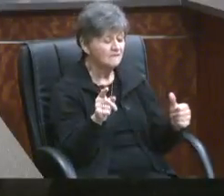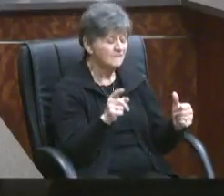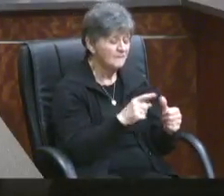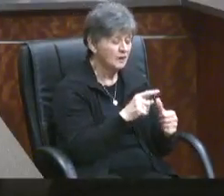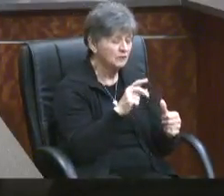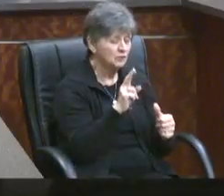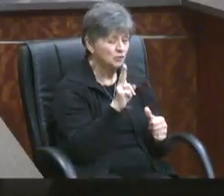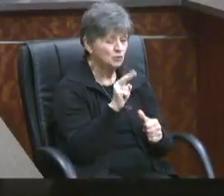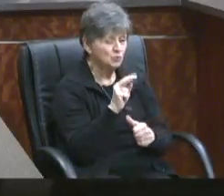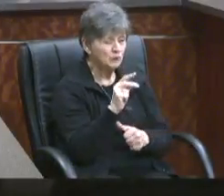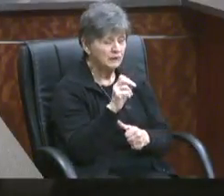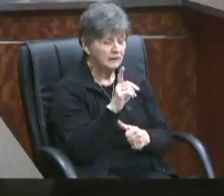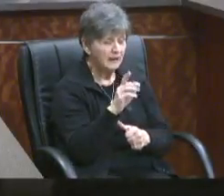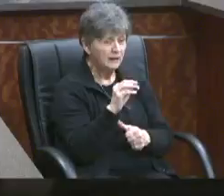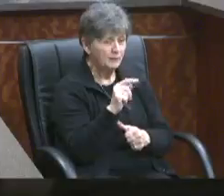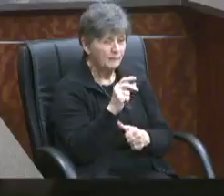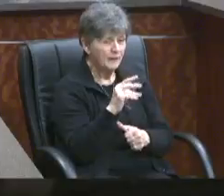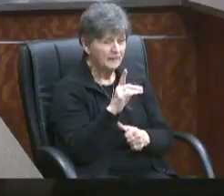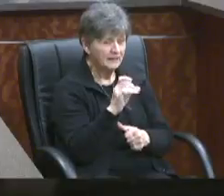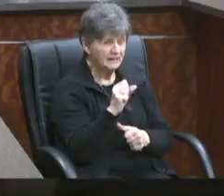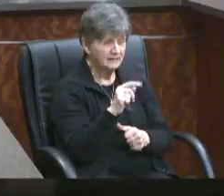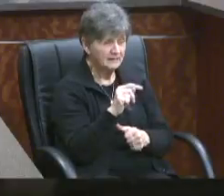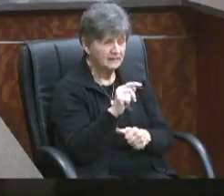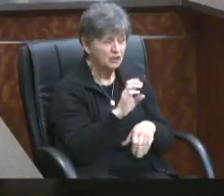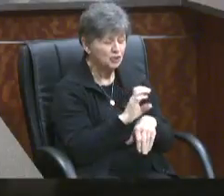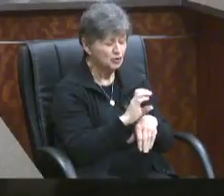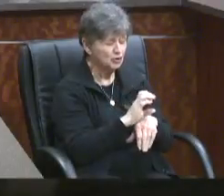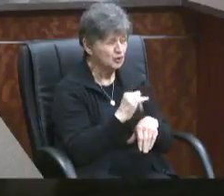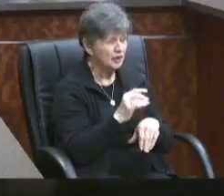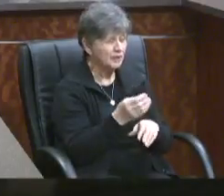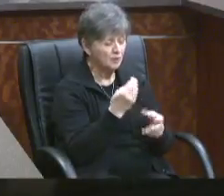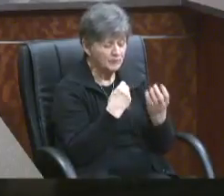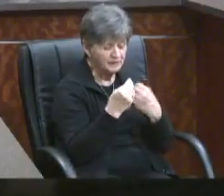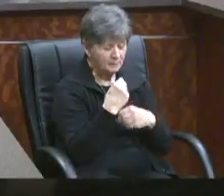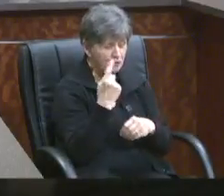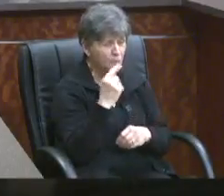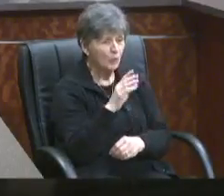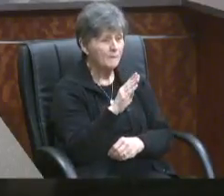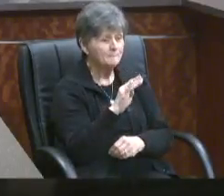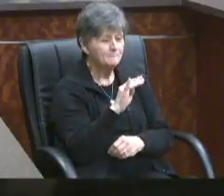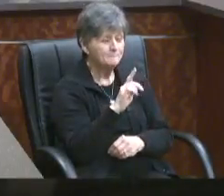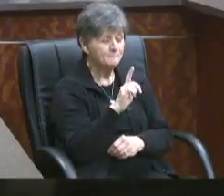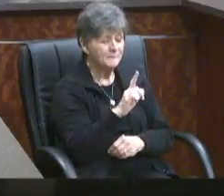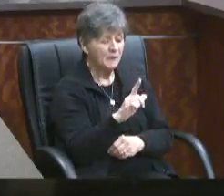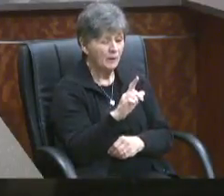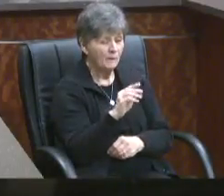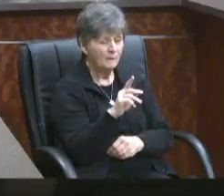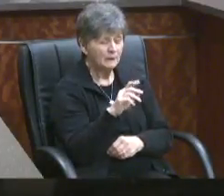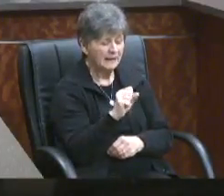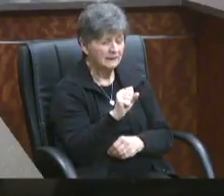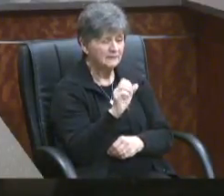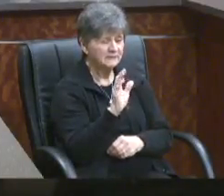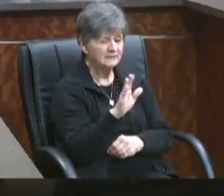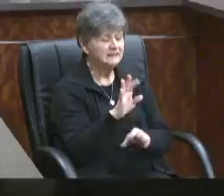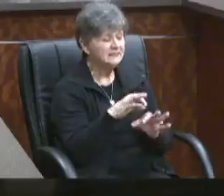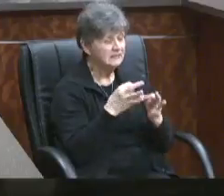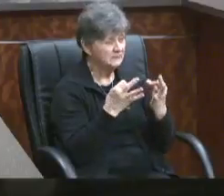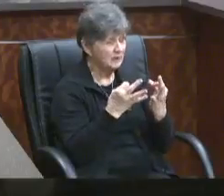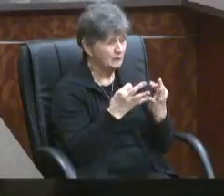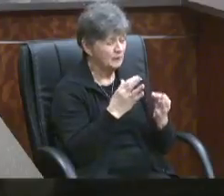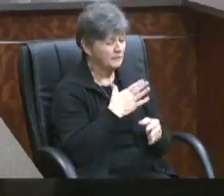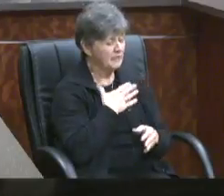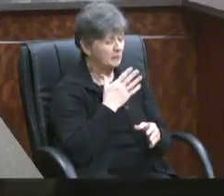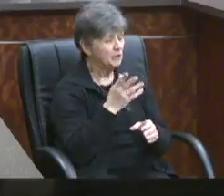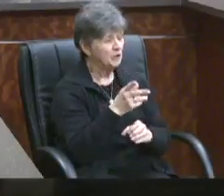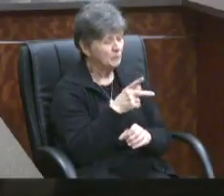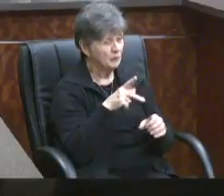a luncheon for Bill Miles and his family, and I was happy to attend and participate in that. The